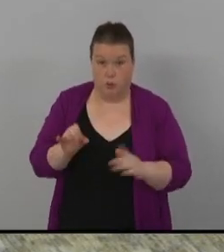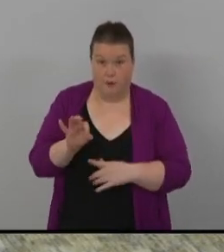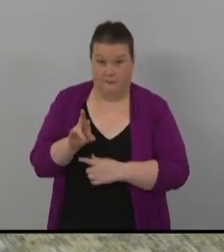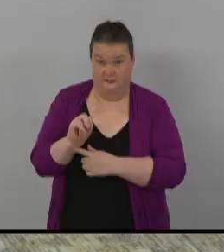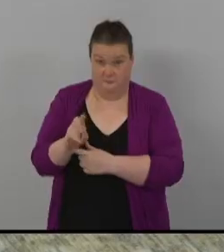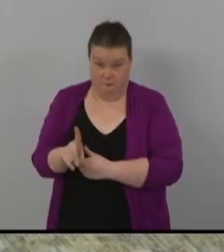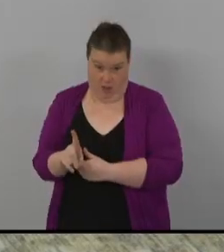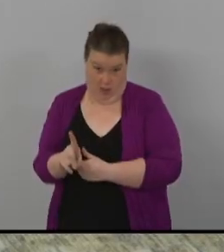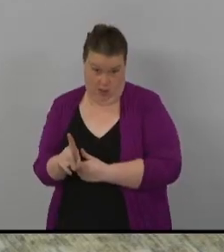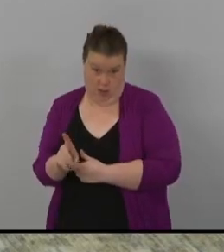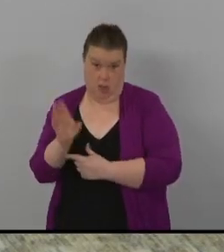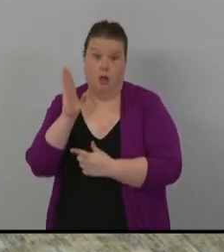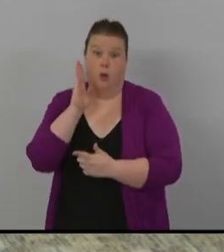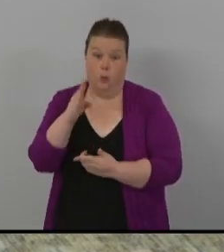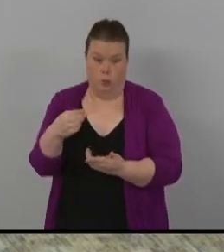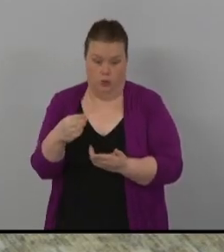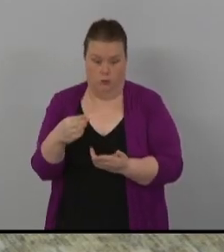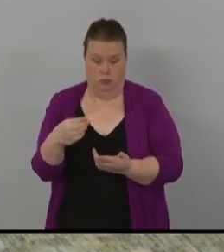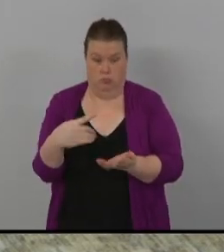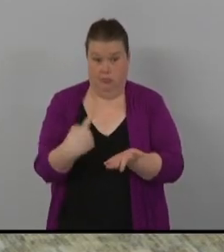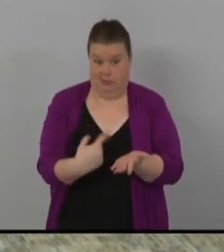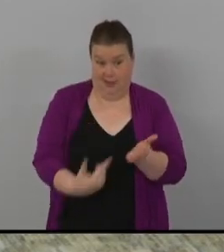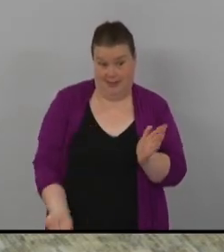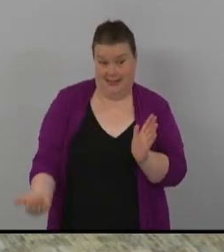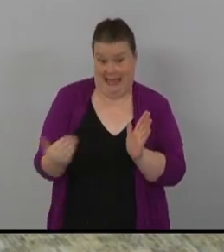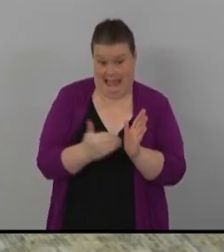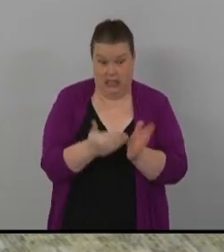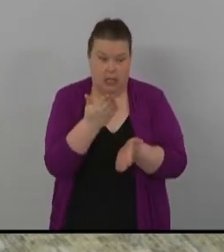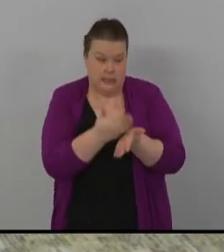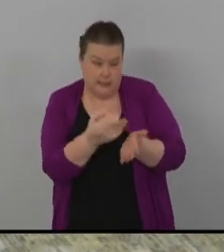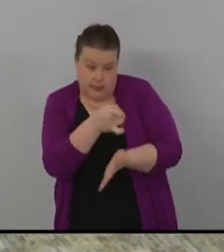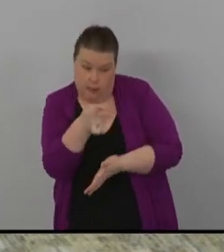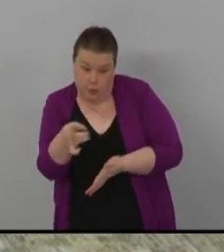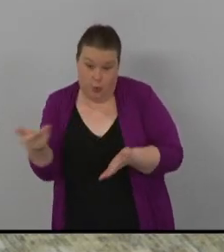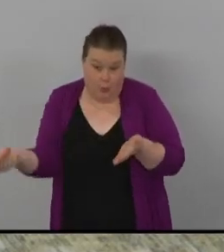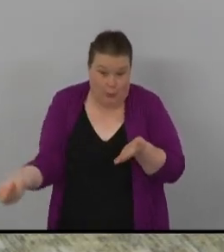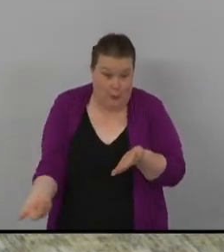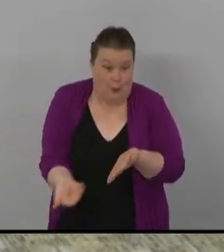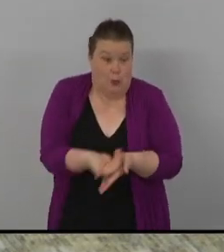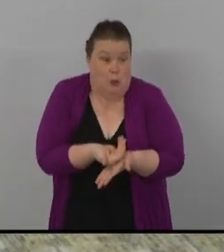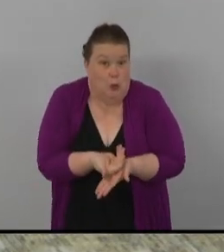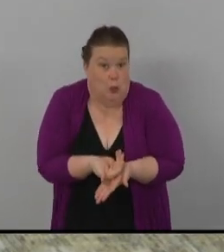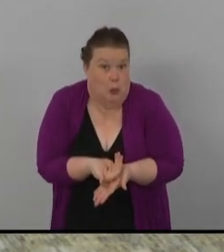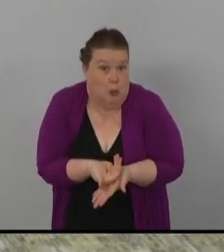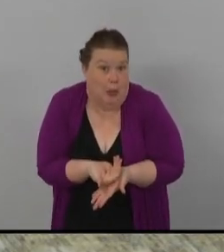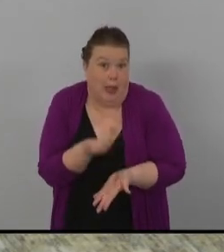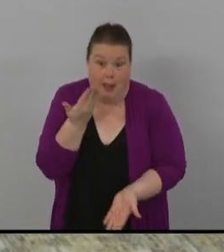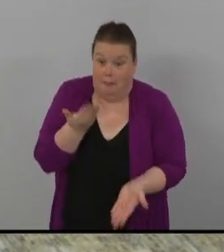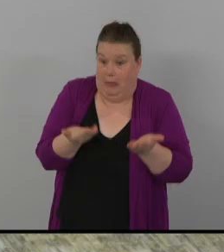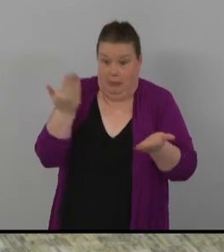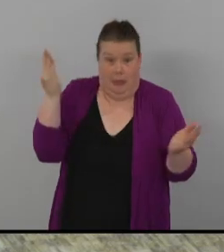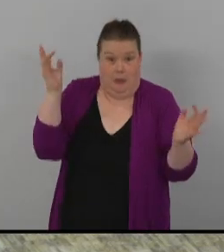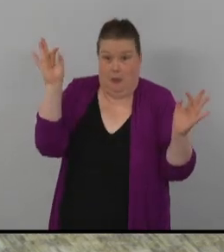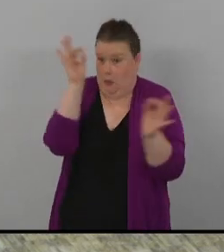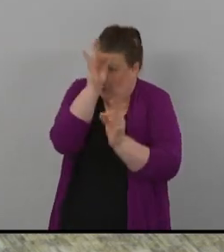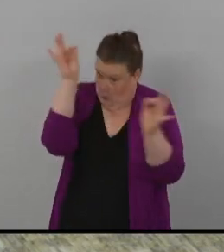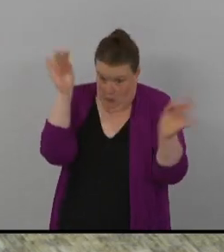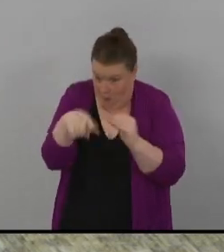review because some of you are new and probably haven't had this. I review it even when you're not new, but that's okay.